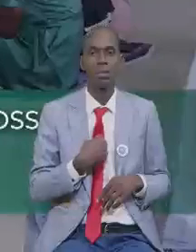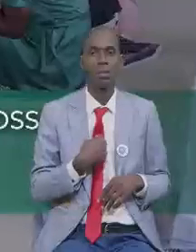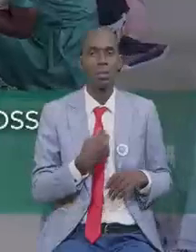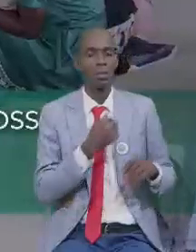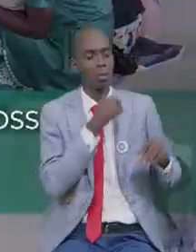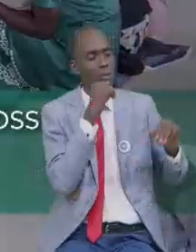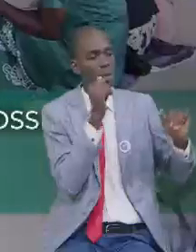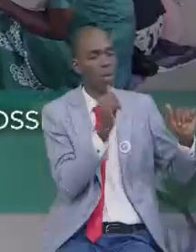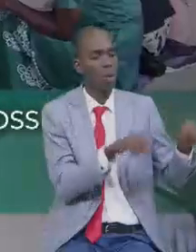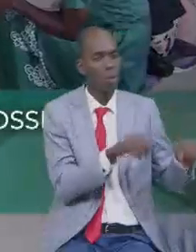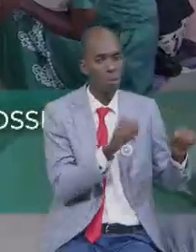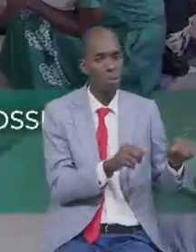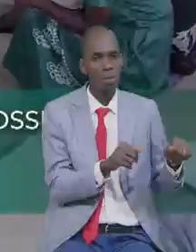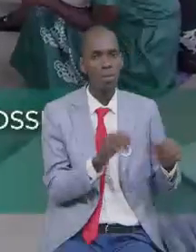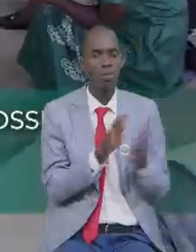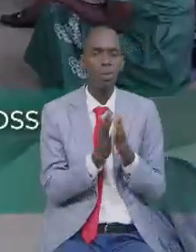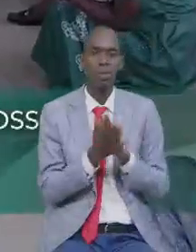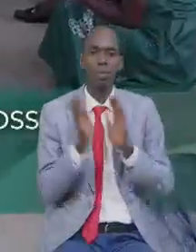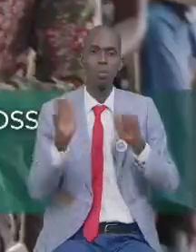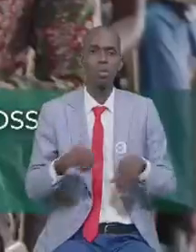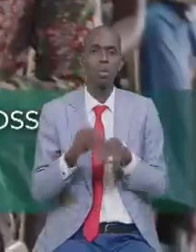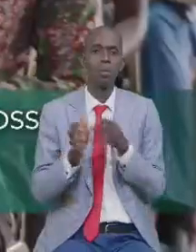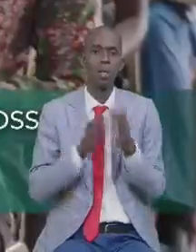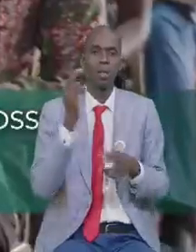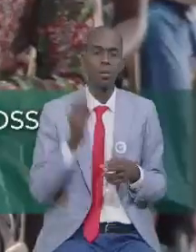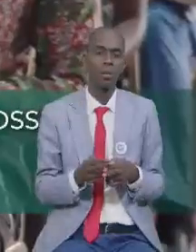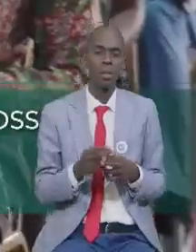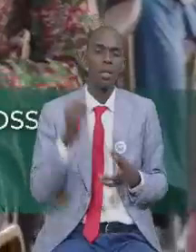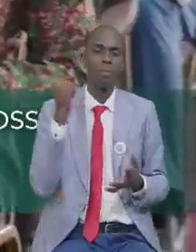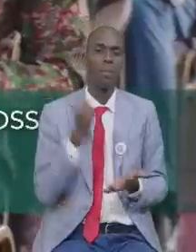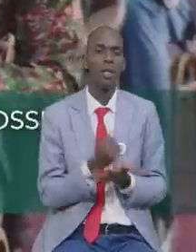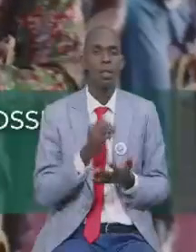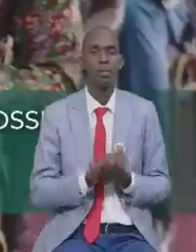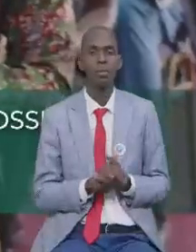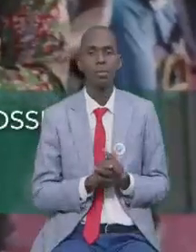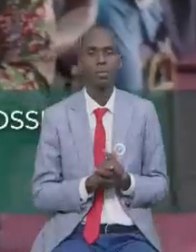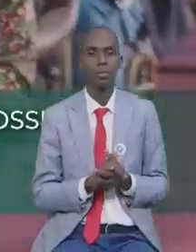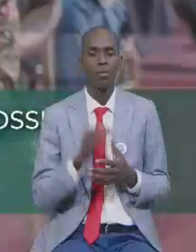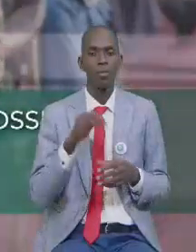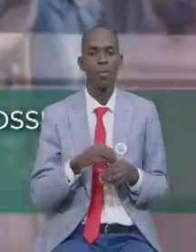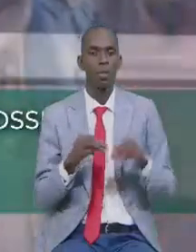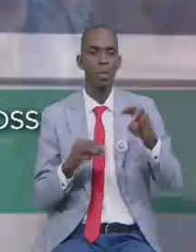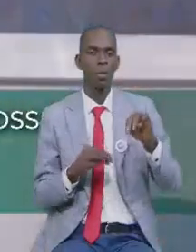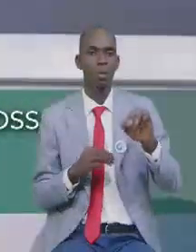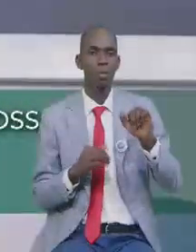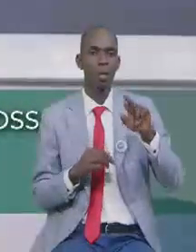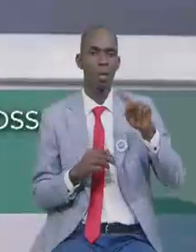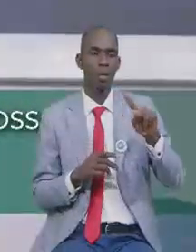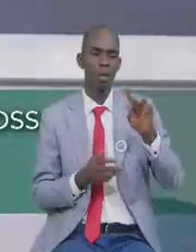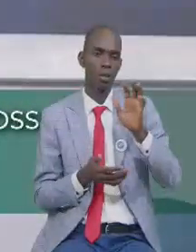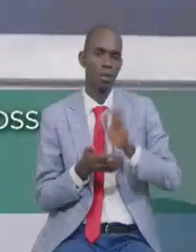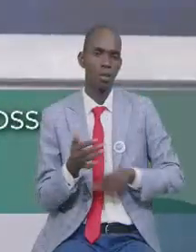impossibilities will become possible. Amen. Mark chapter